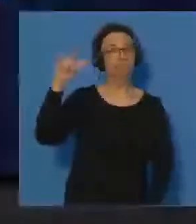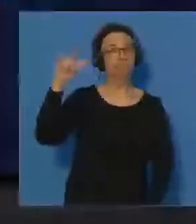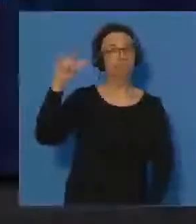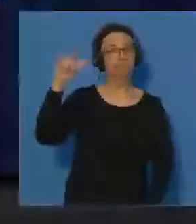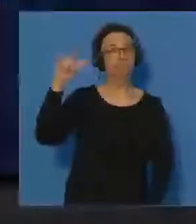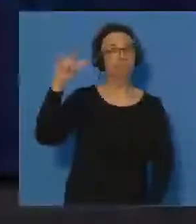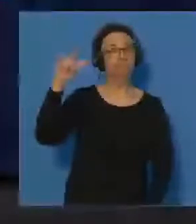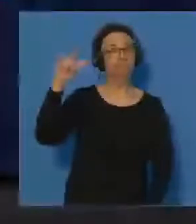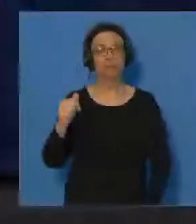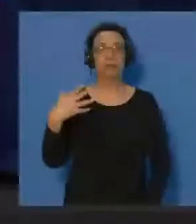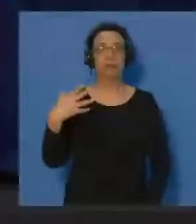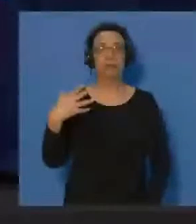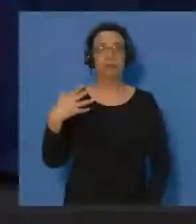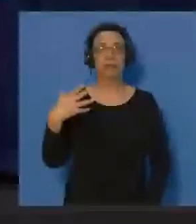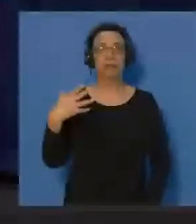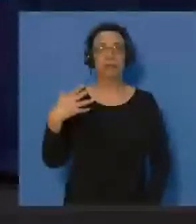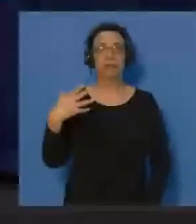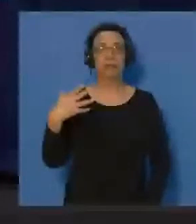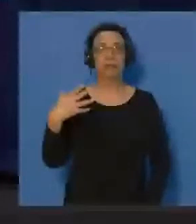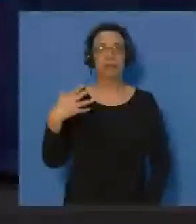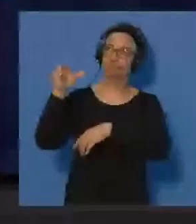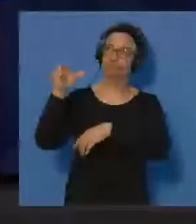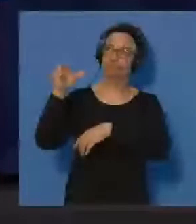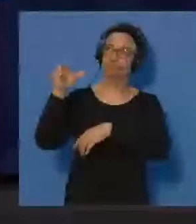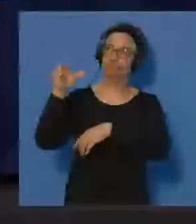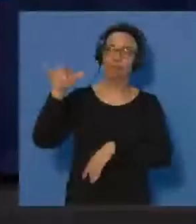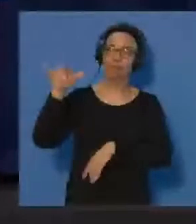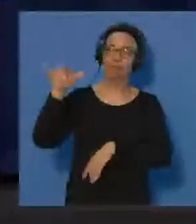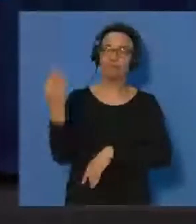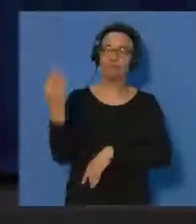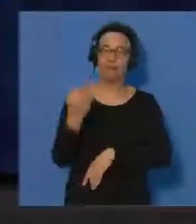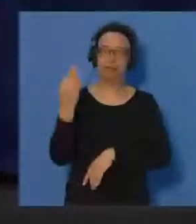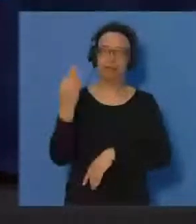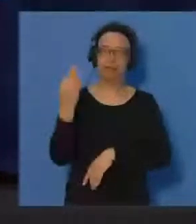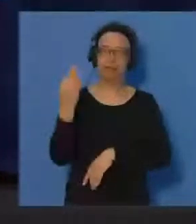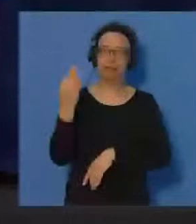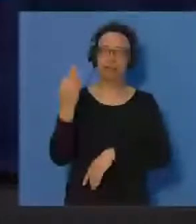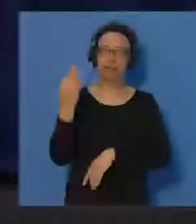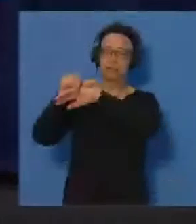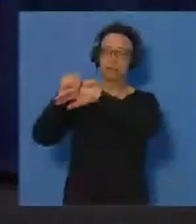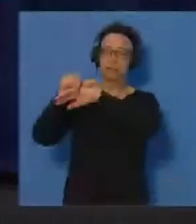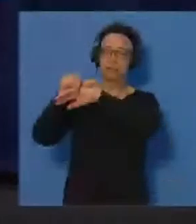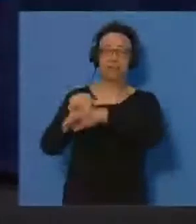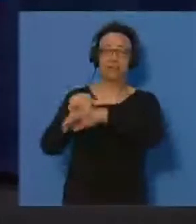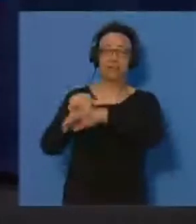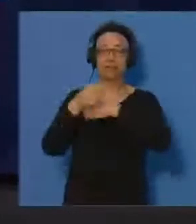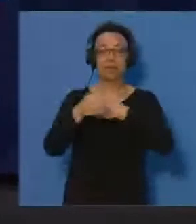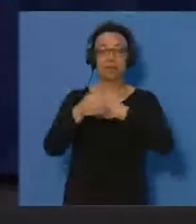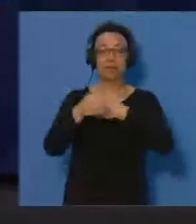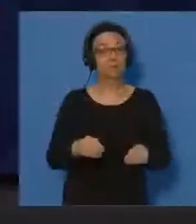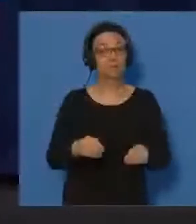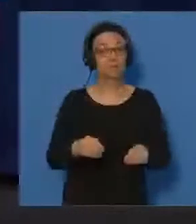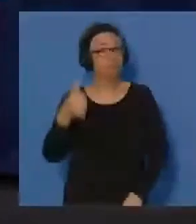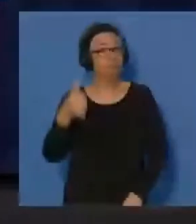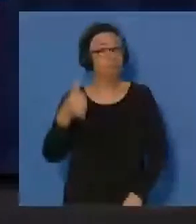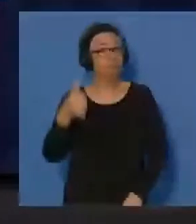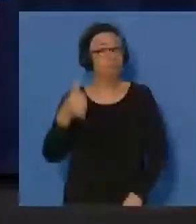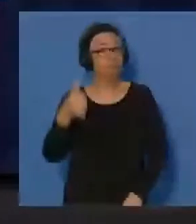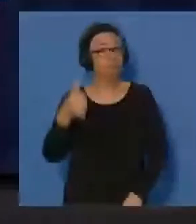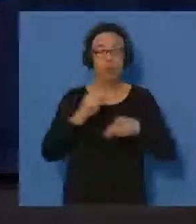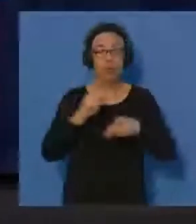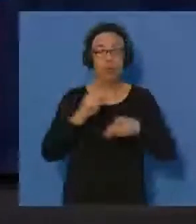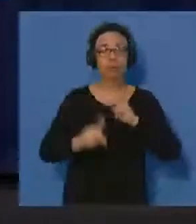departing from London Heathrow on Friday. The London office will be in contact with those persons who are eligible for the